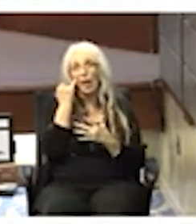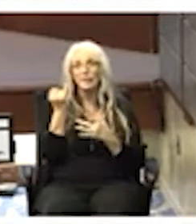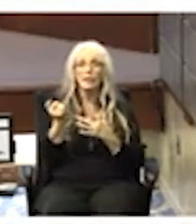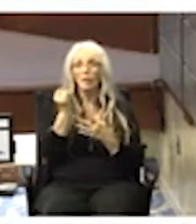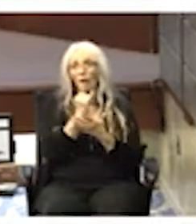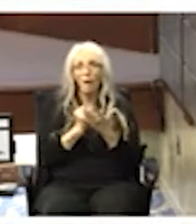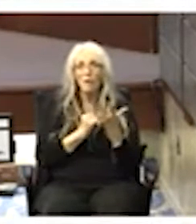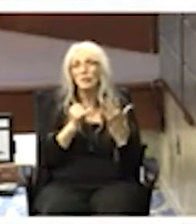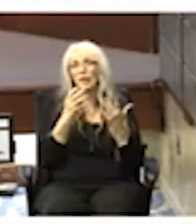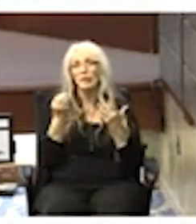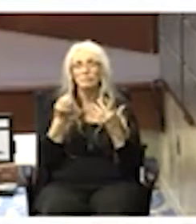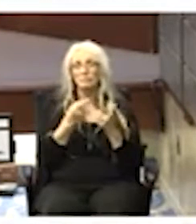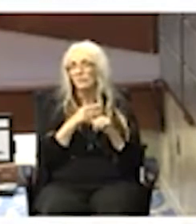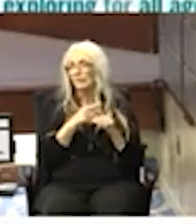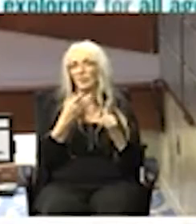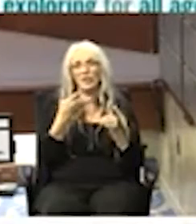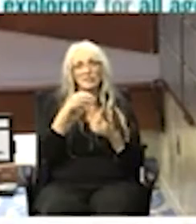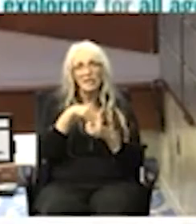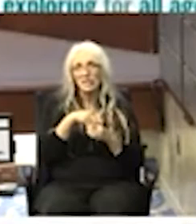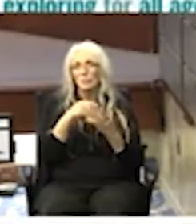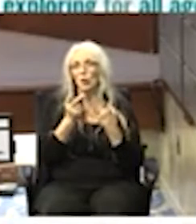and economies within the project.